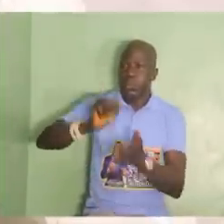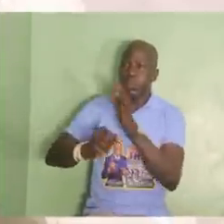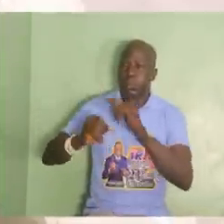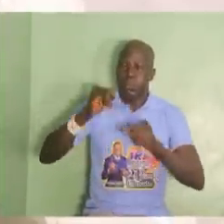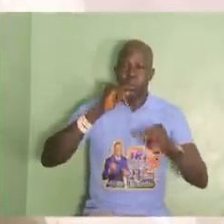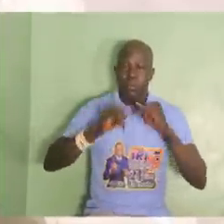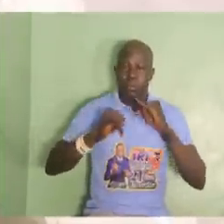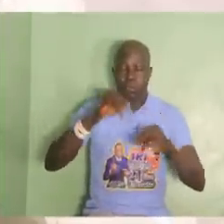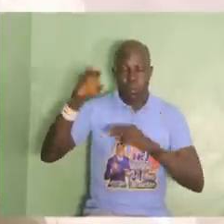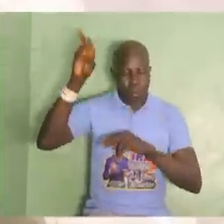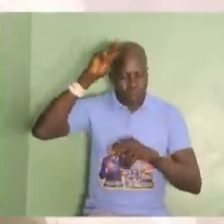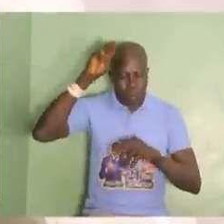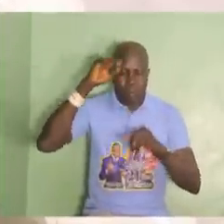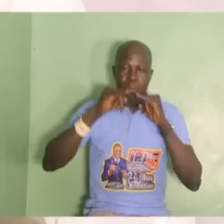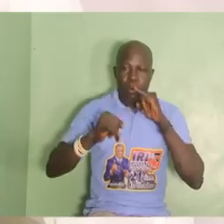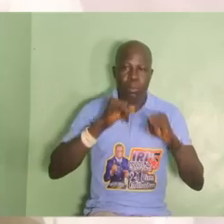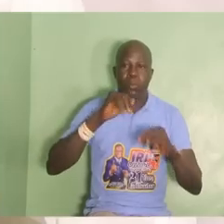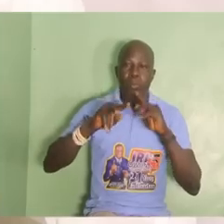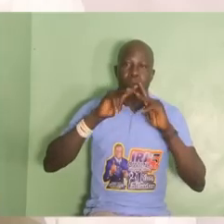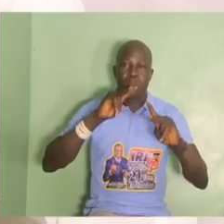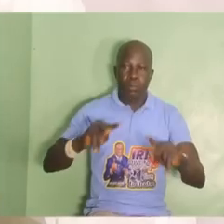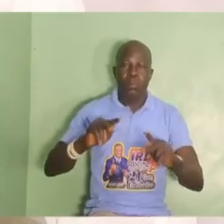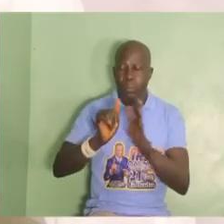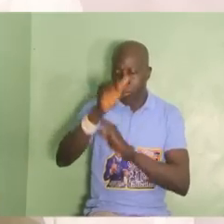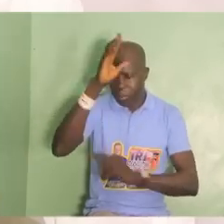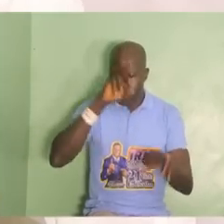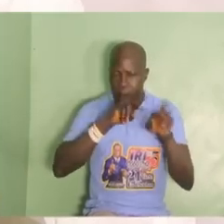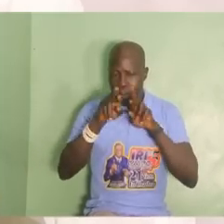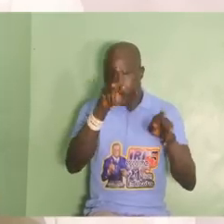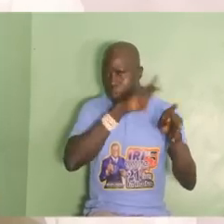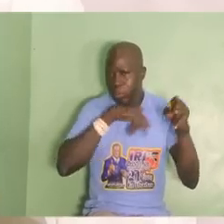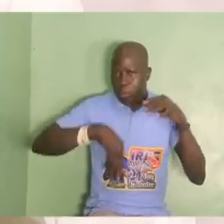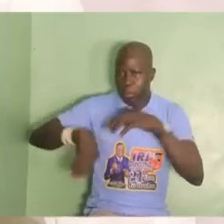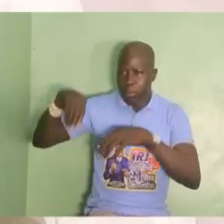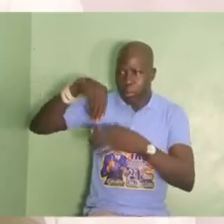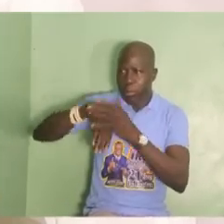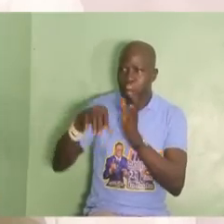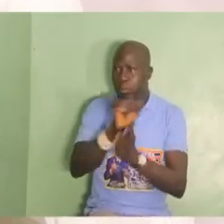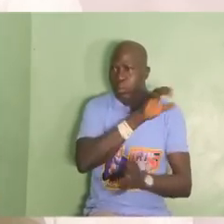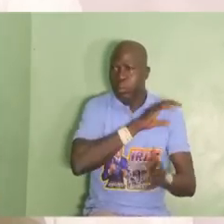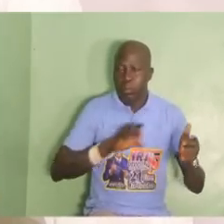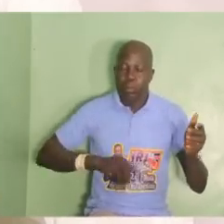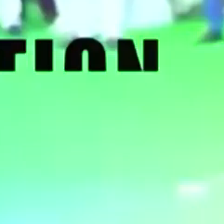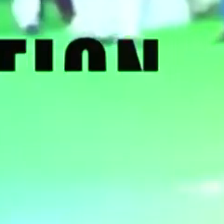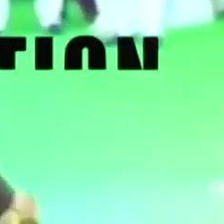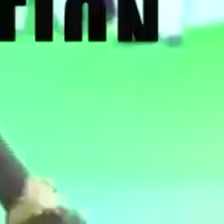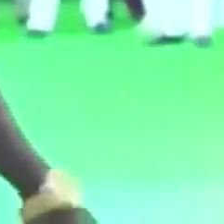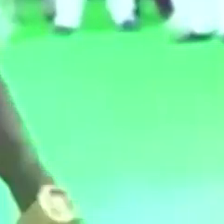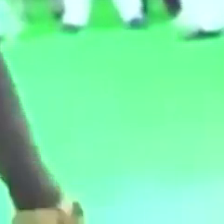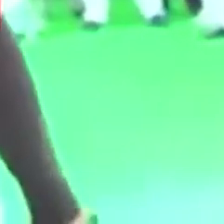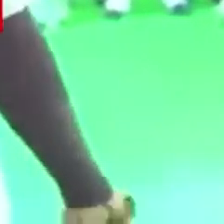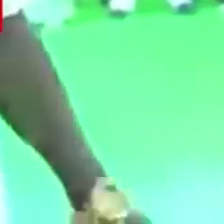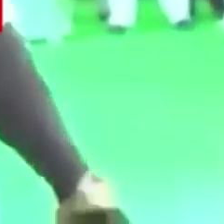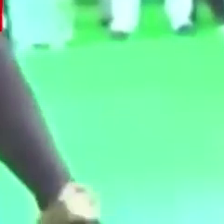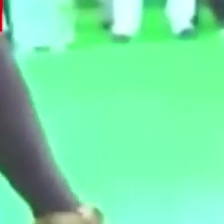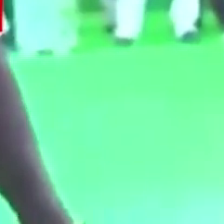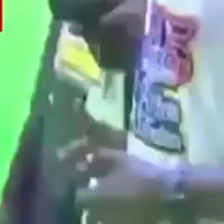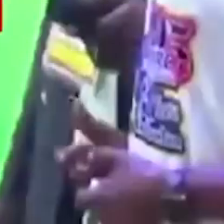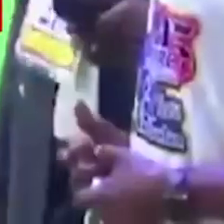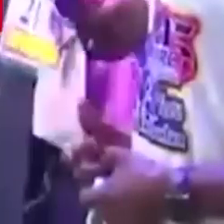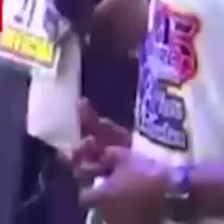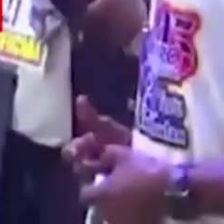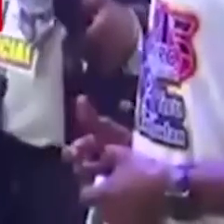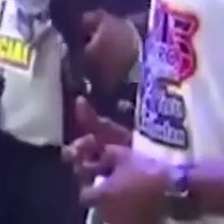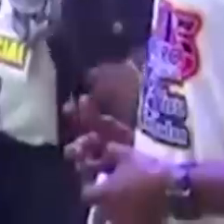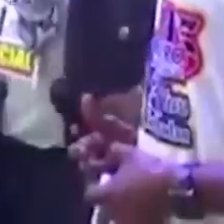Church land of reality tolujo wa ni gbaremu Idiobi airport area ni Ibu Ibadan apostolic visitation